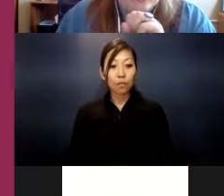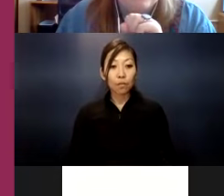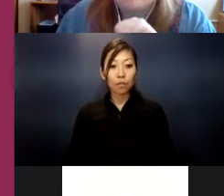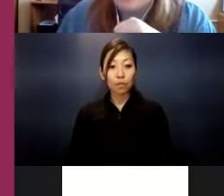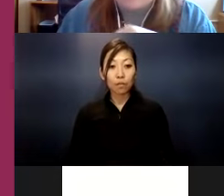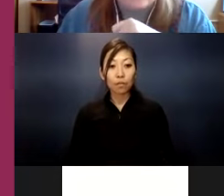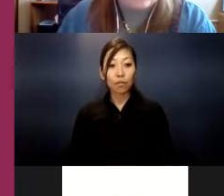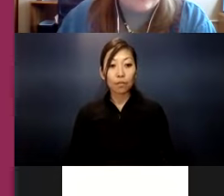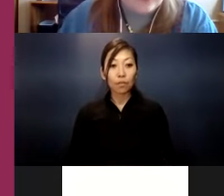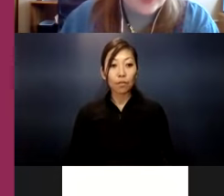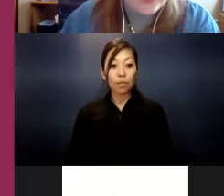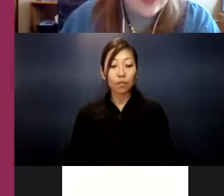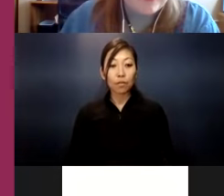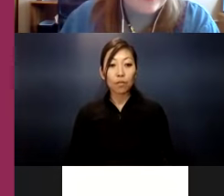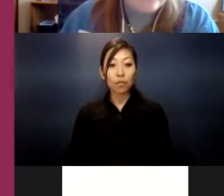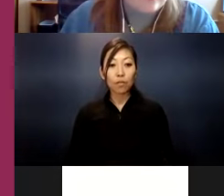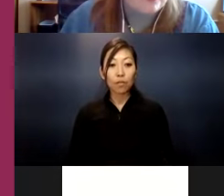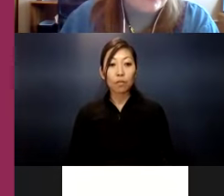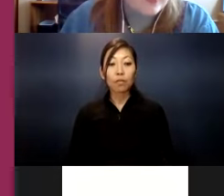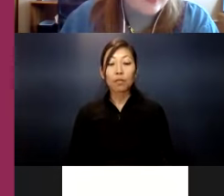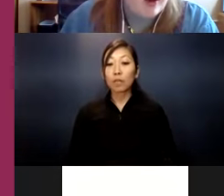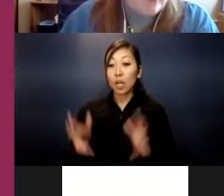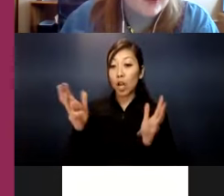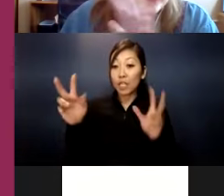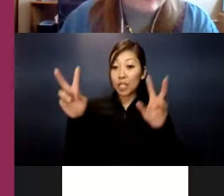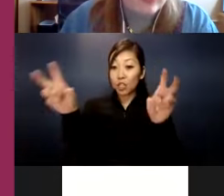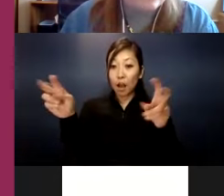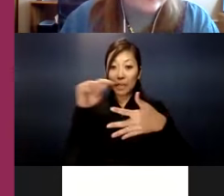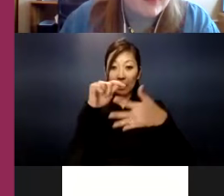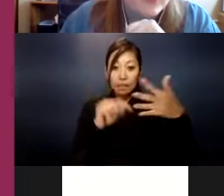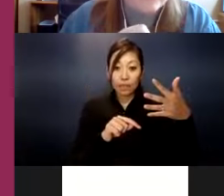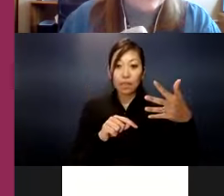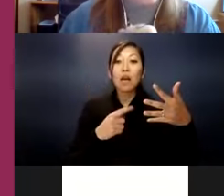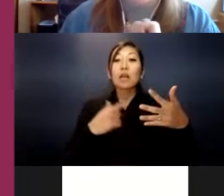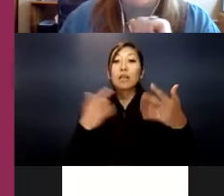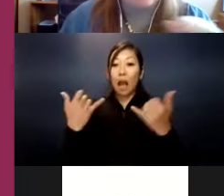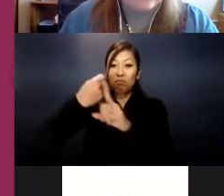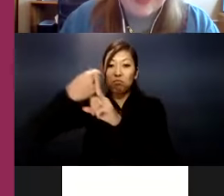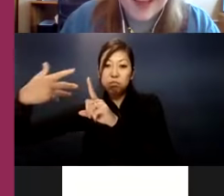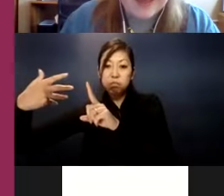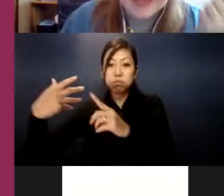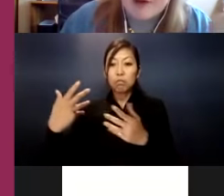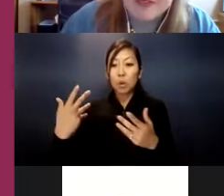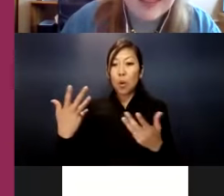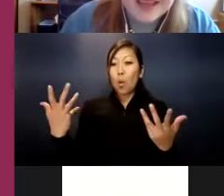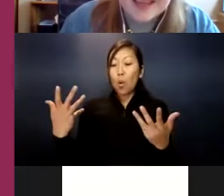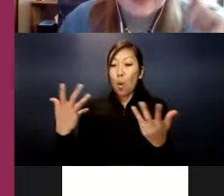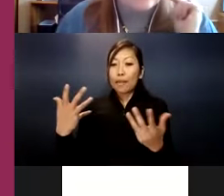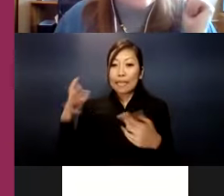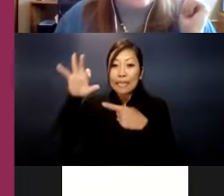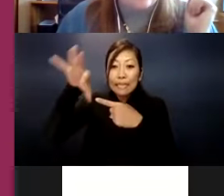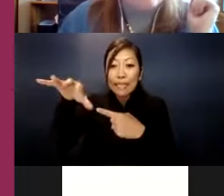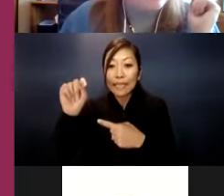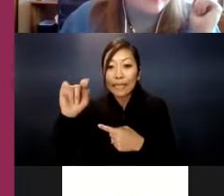these conversation topics and just provide a couple of tips about what to say, how to say